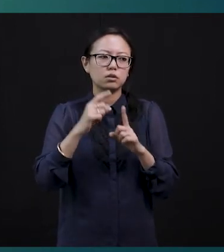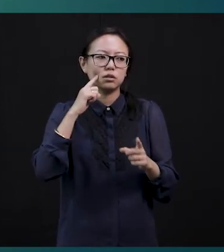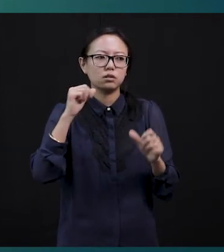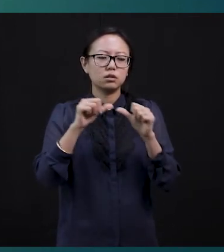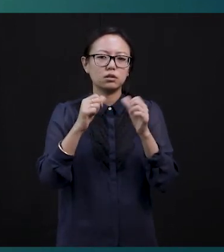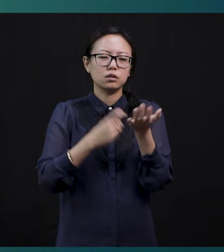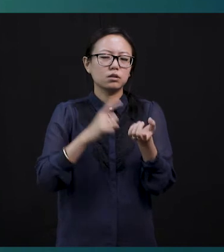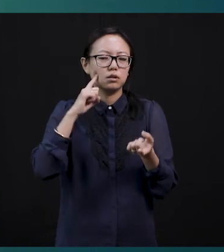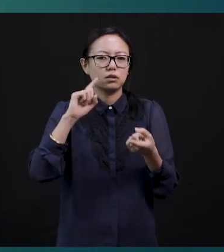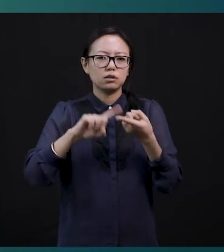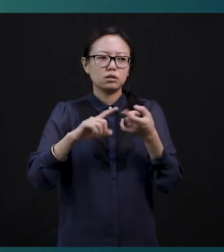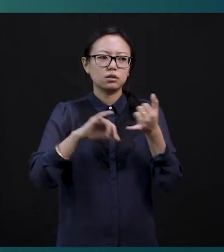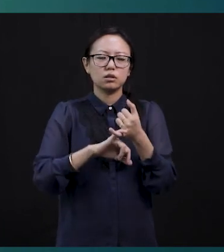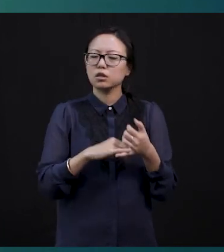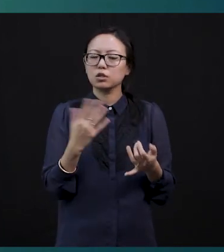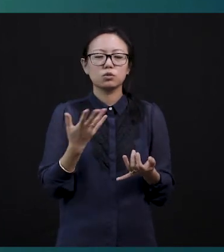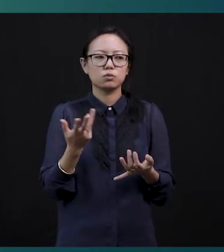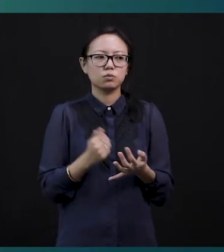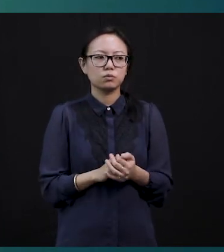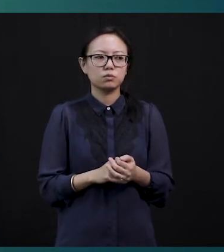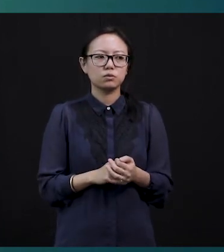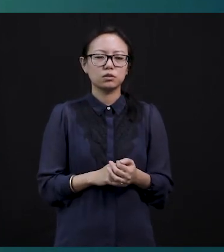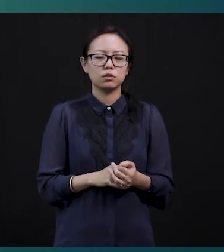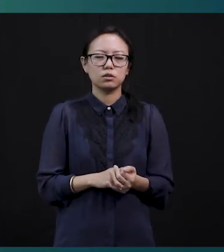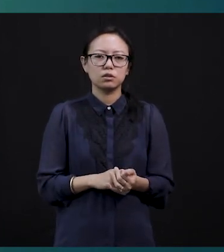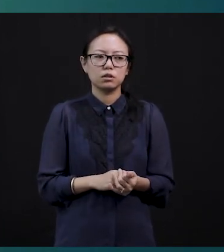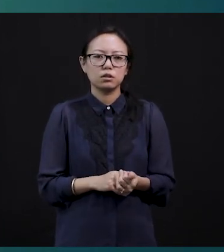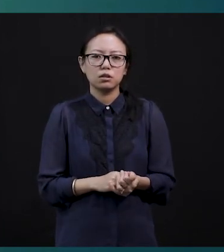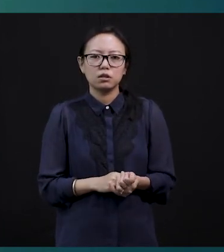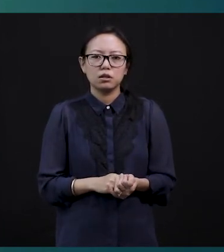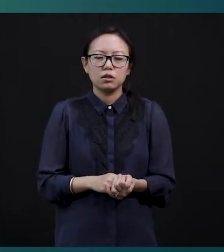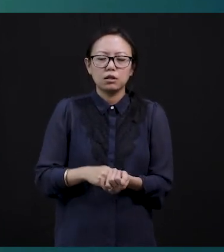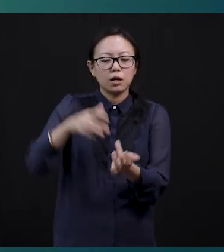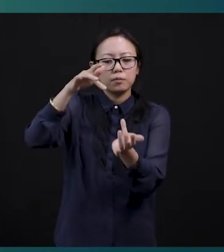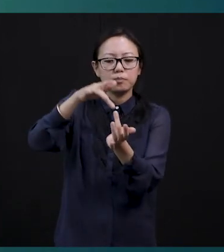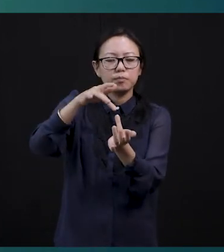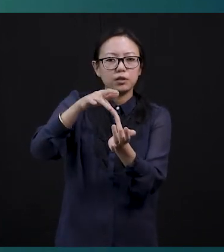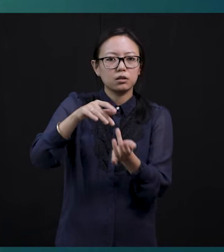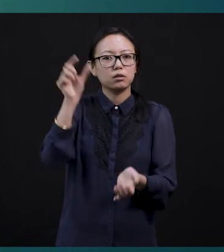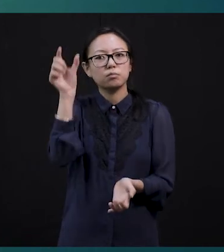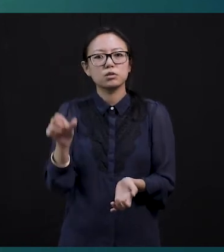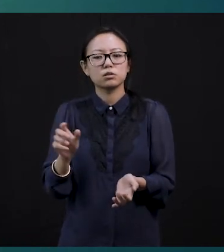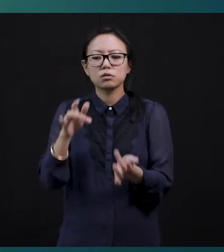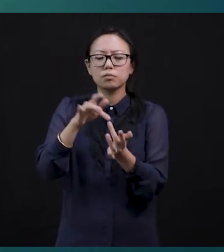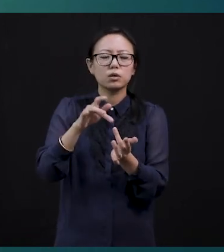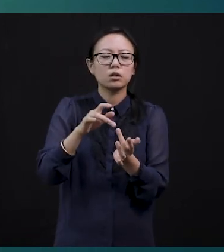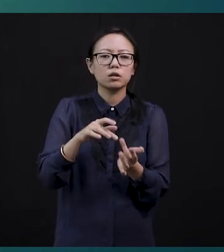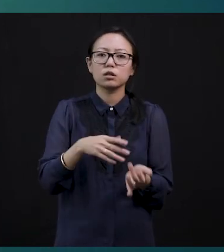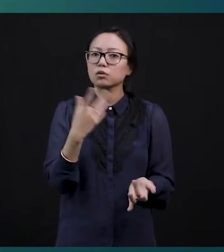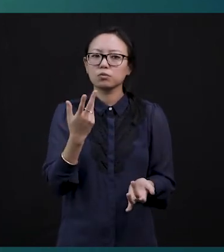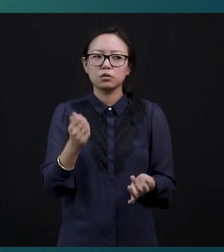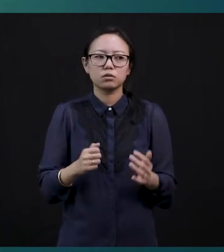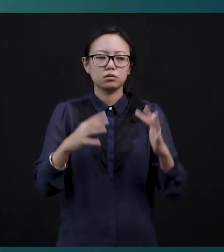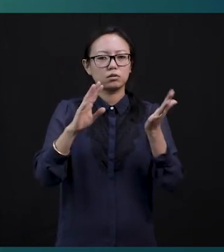So, who is the person or who is it that is in the middle? It is the market. So, the wholesaler is the